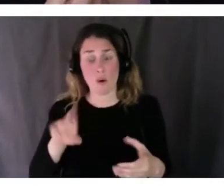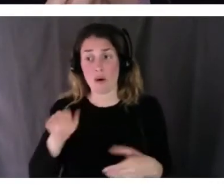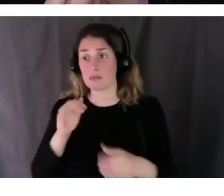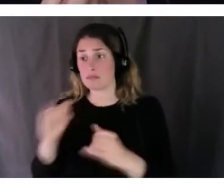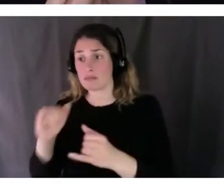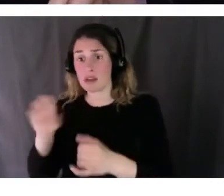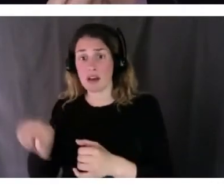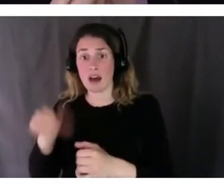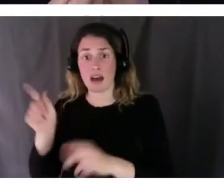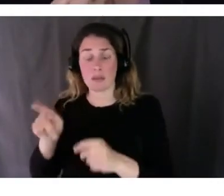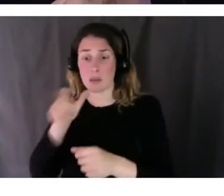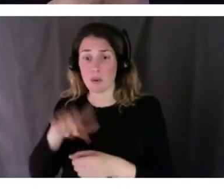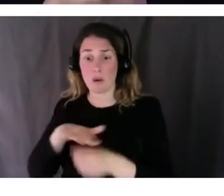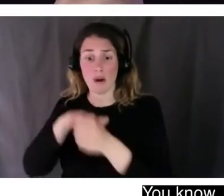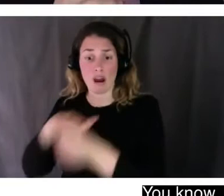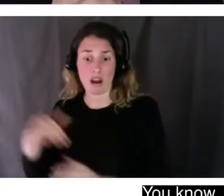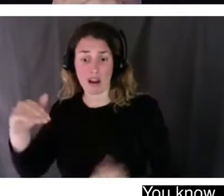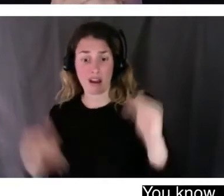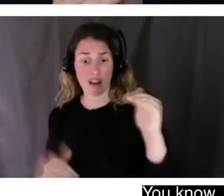day.